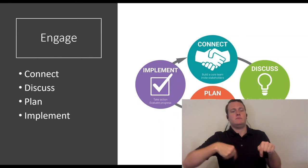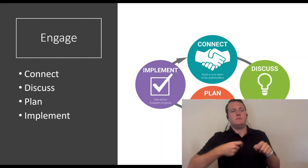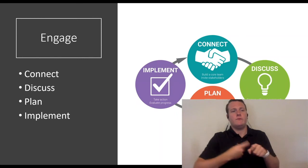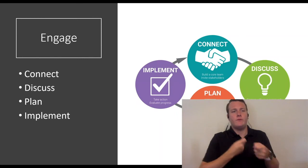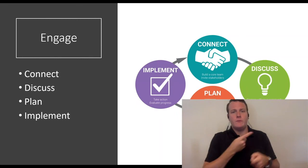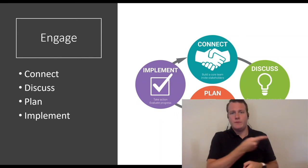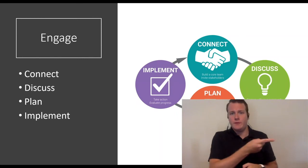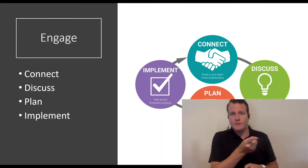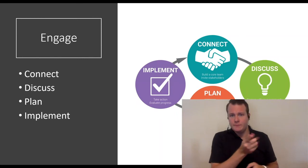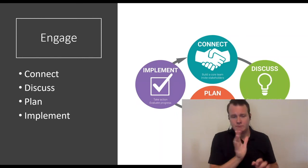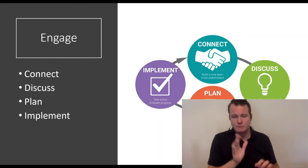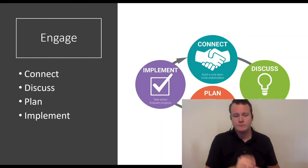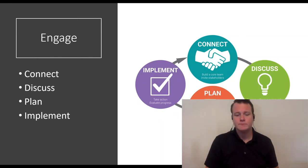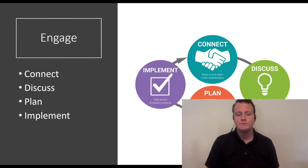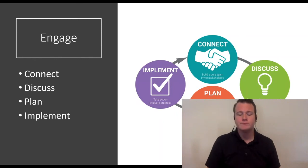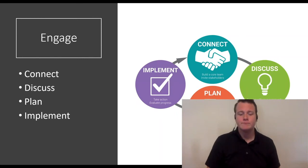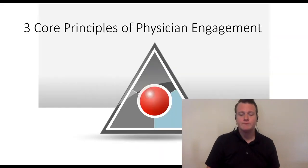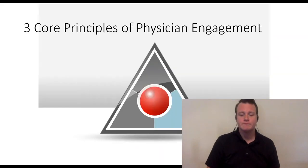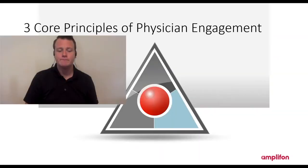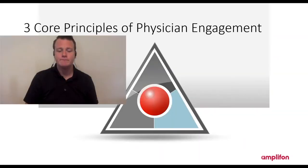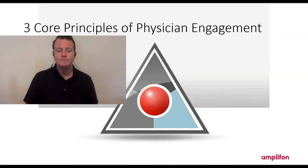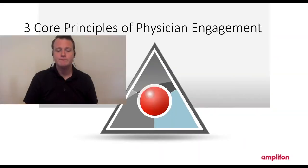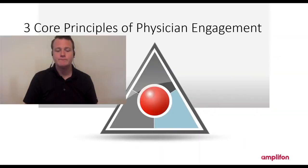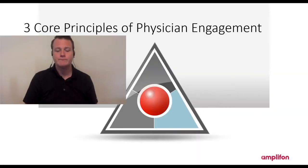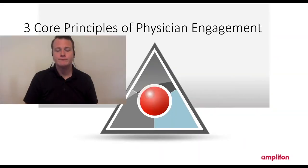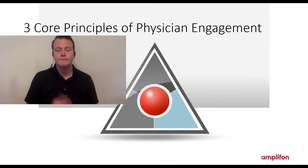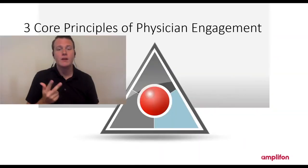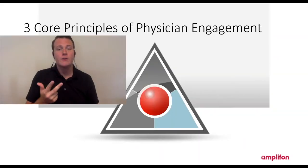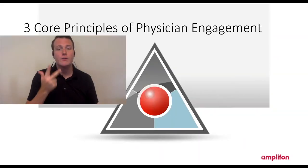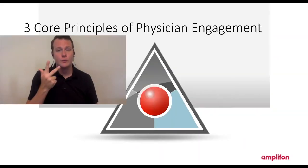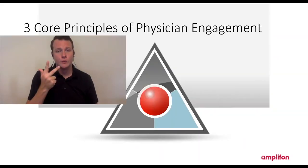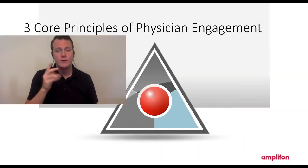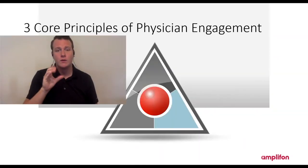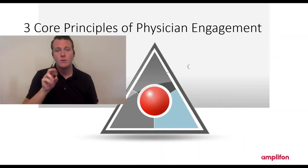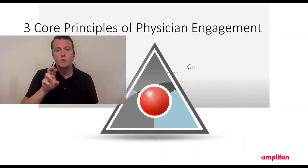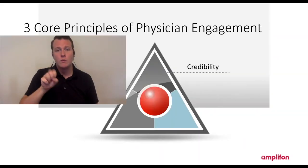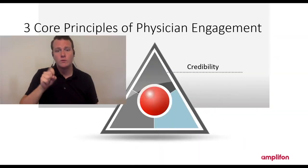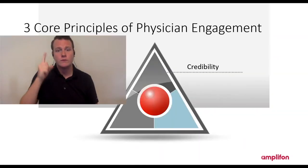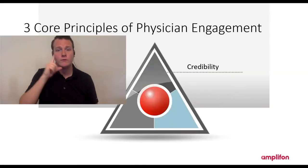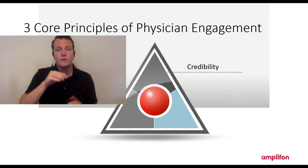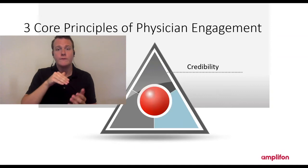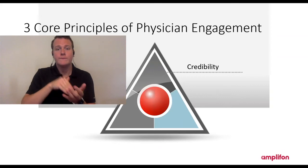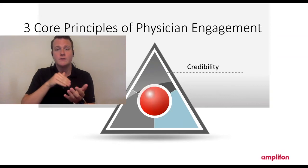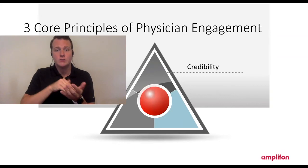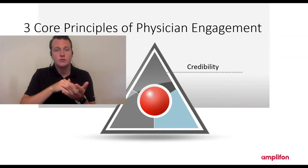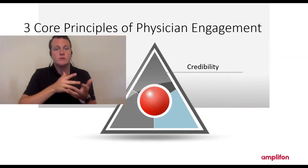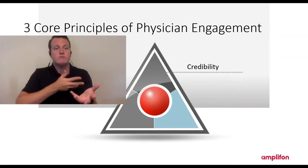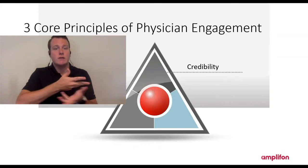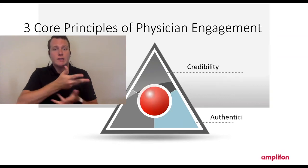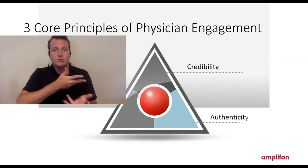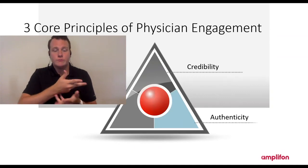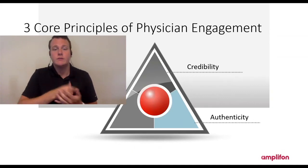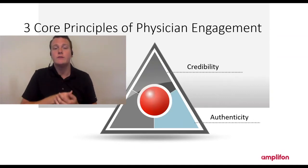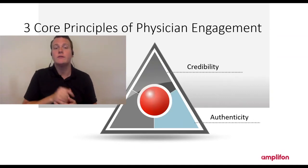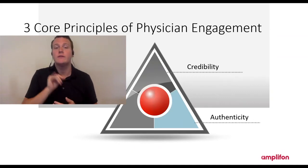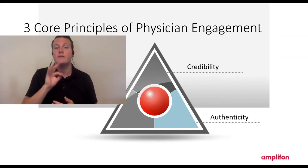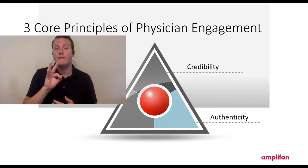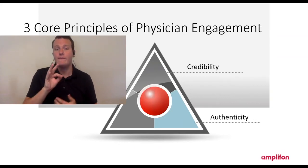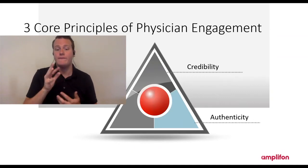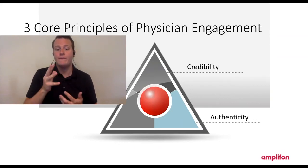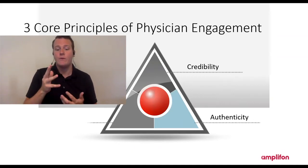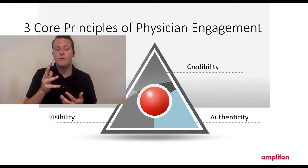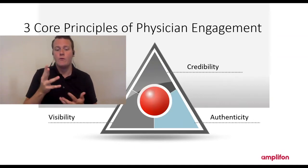them. Next slide. So there's 3 cores of physician engagement that you want to make sure that